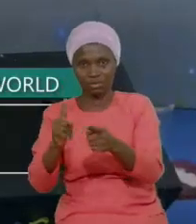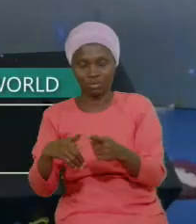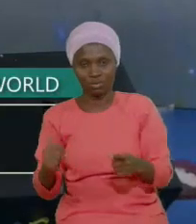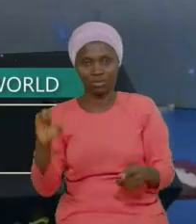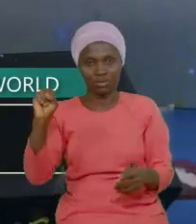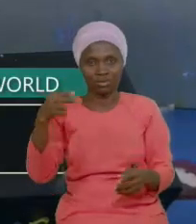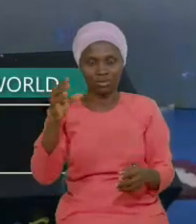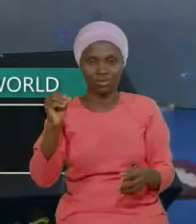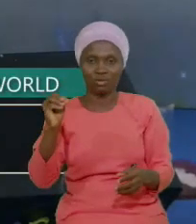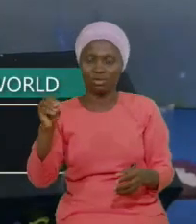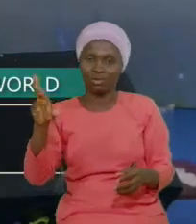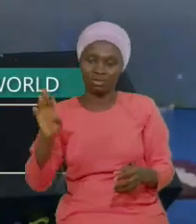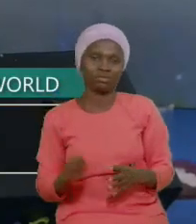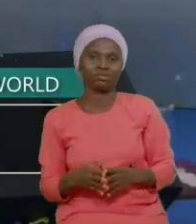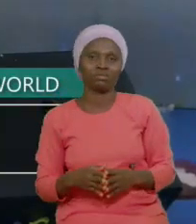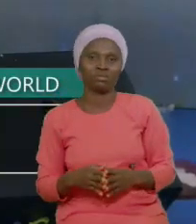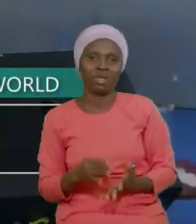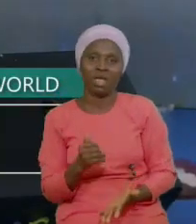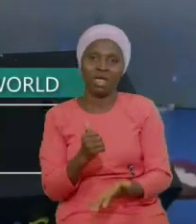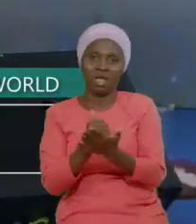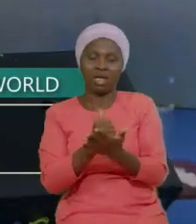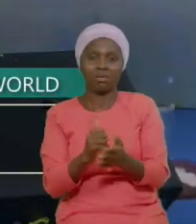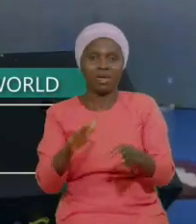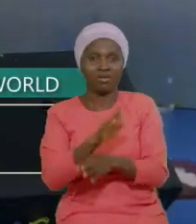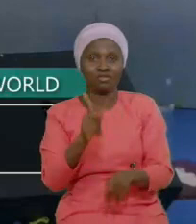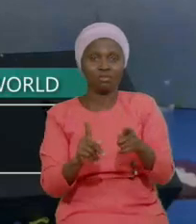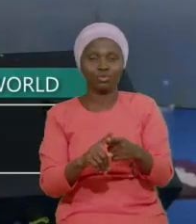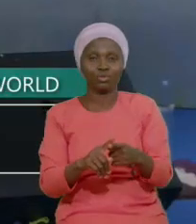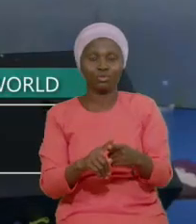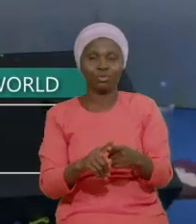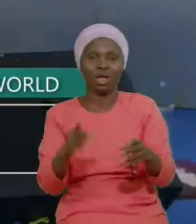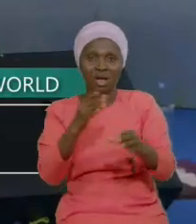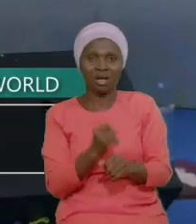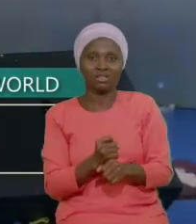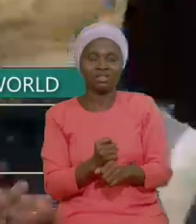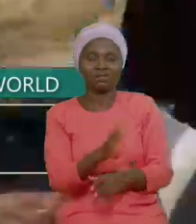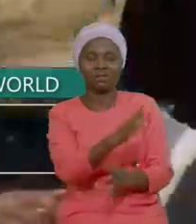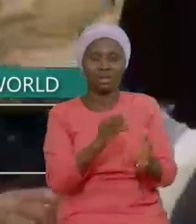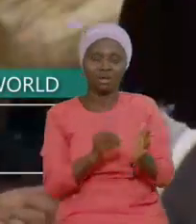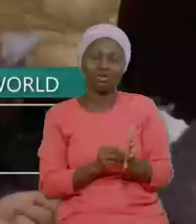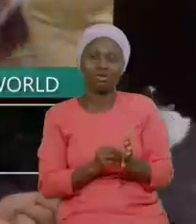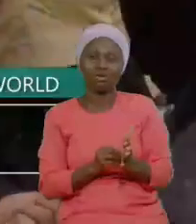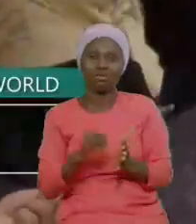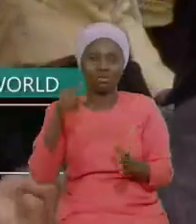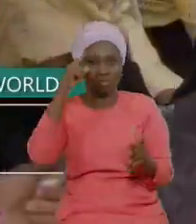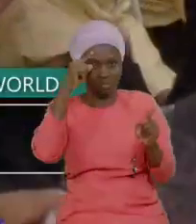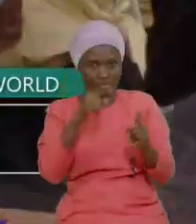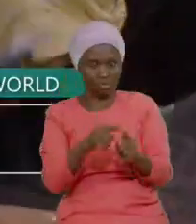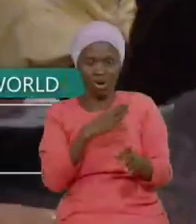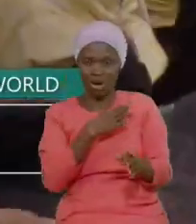Help enough people to achieve their goal. Lo and behold, God will make you achieve your goal.